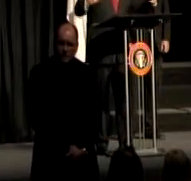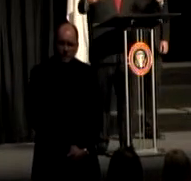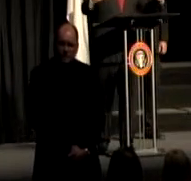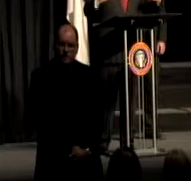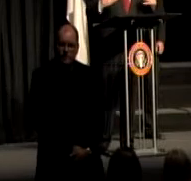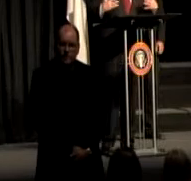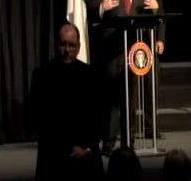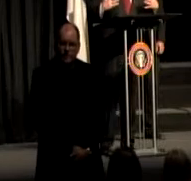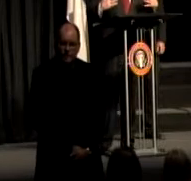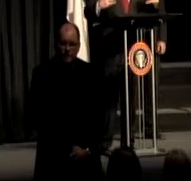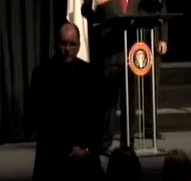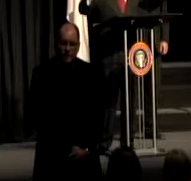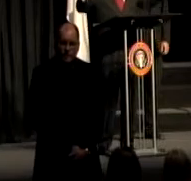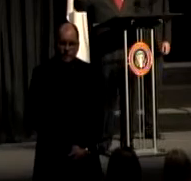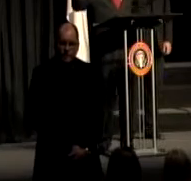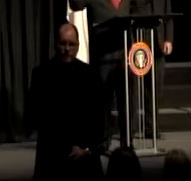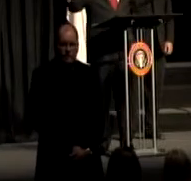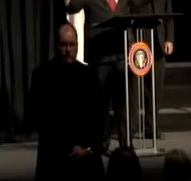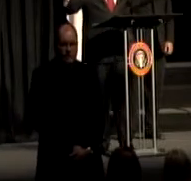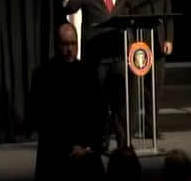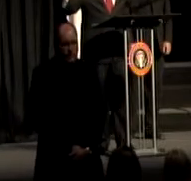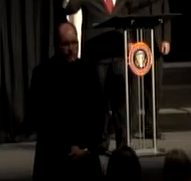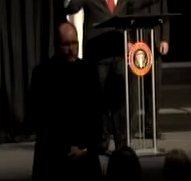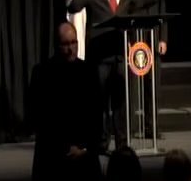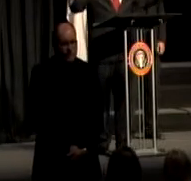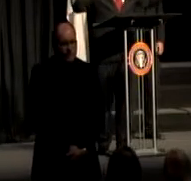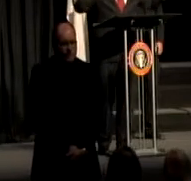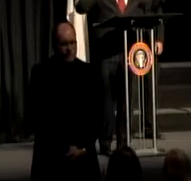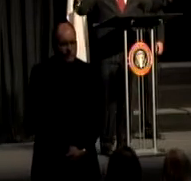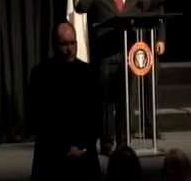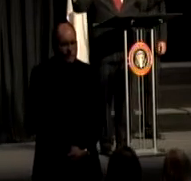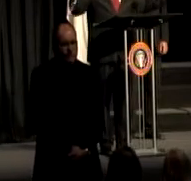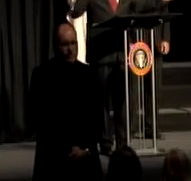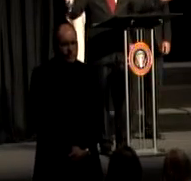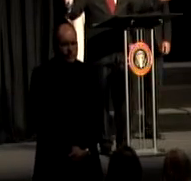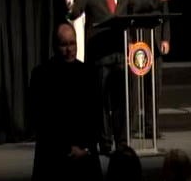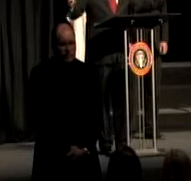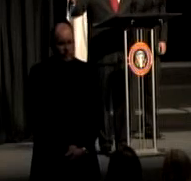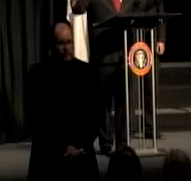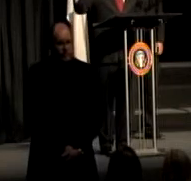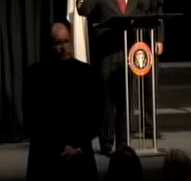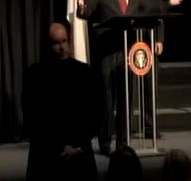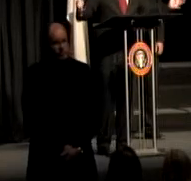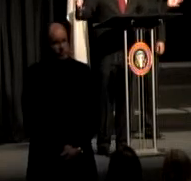of everything that I want and put our eyes on what Christ wants because I love this phrase